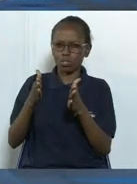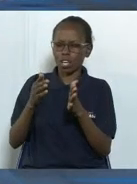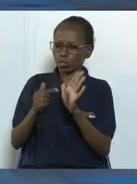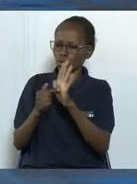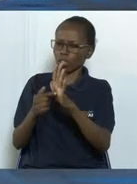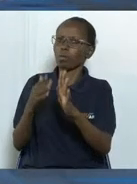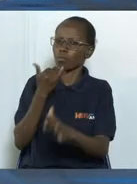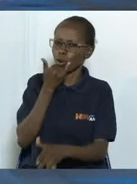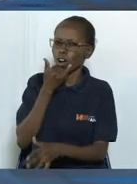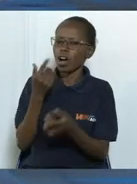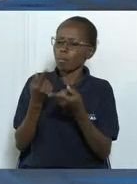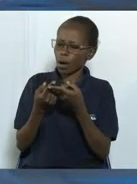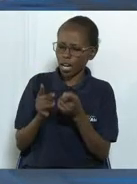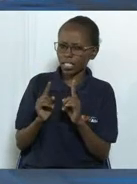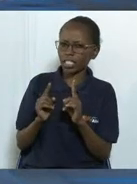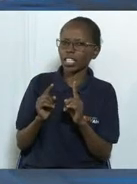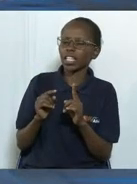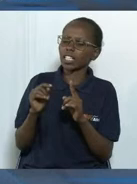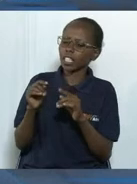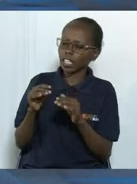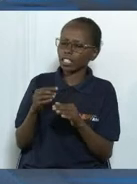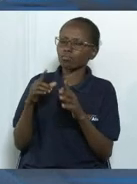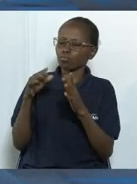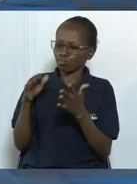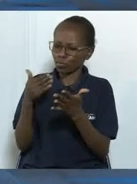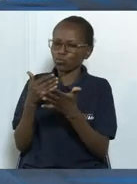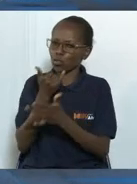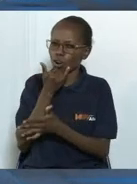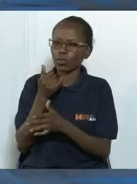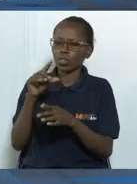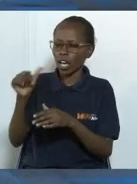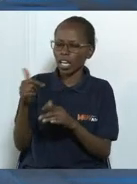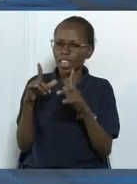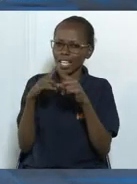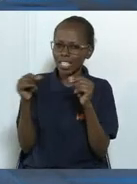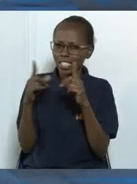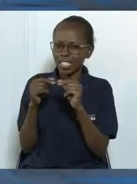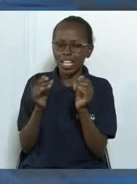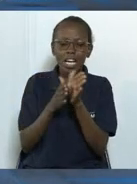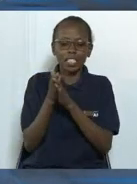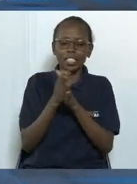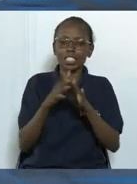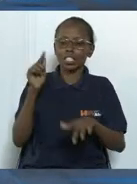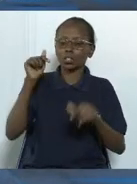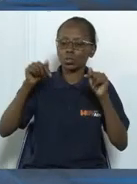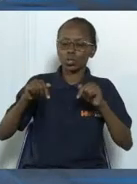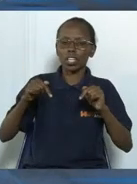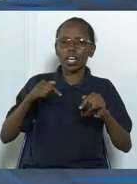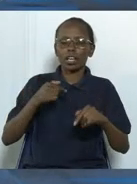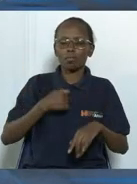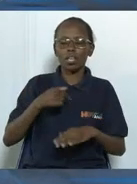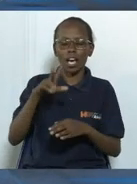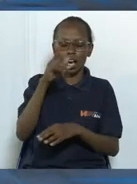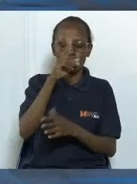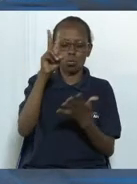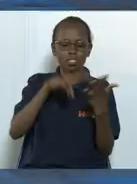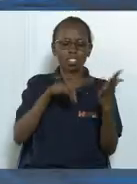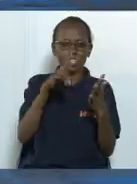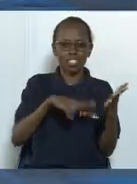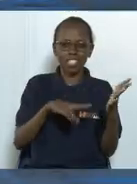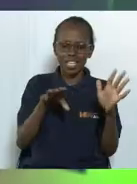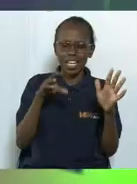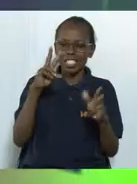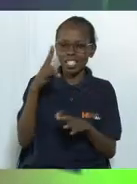But he would prove me wrong with every other sentence. So interestingly, today I was reading 2 Kings chapter